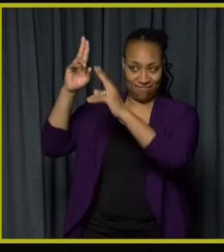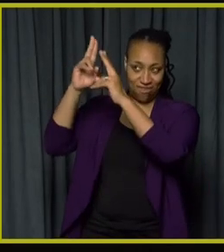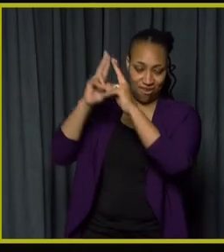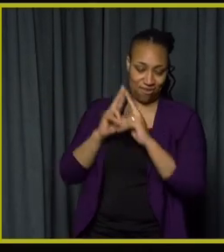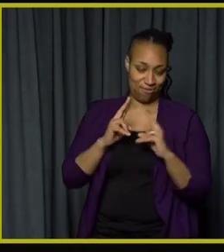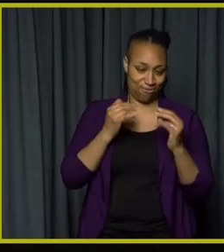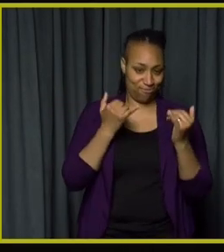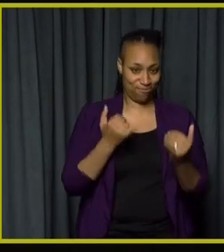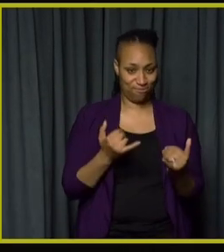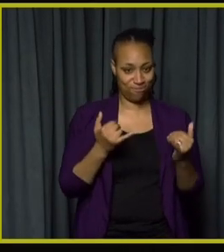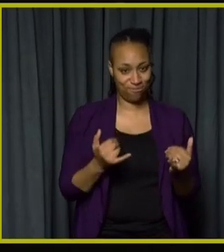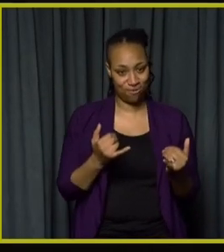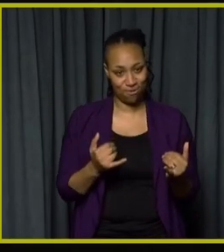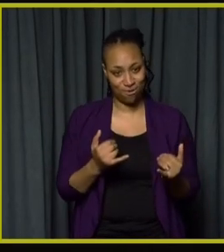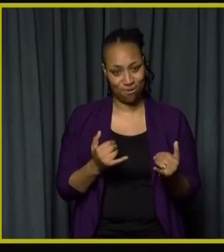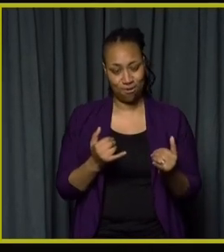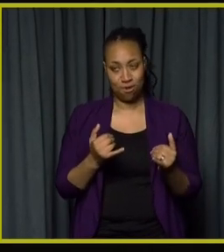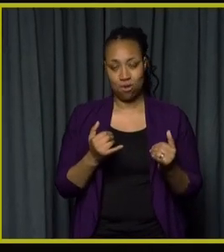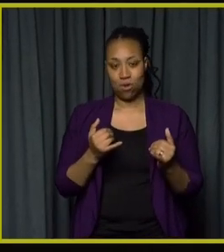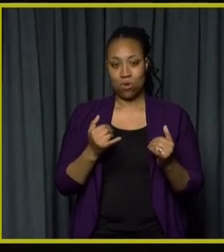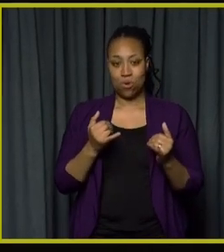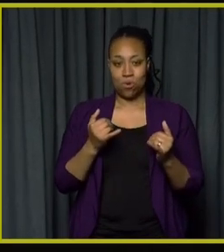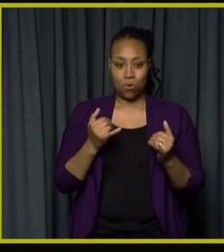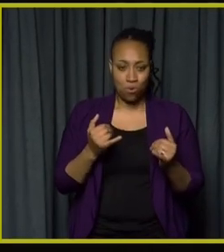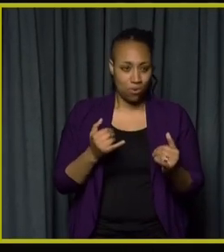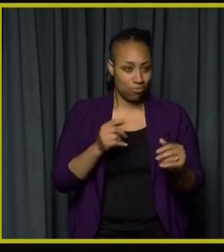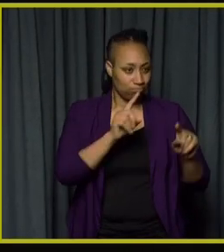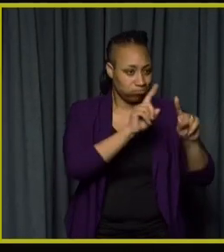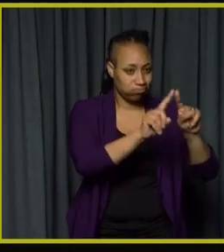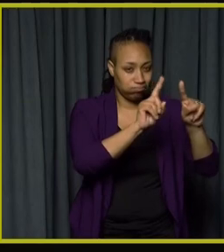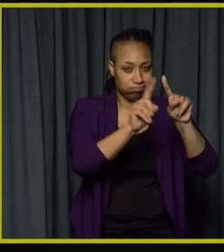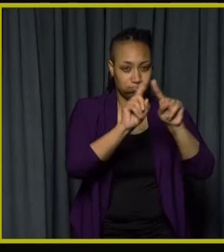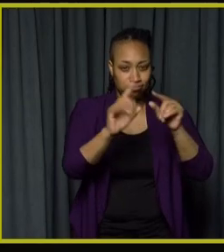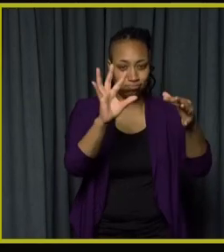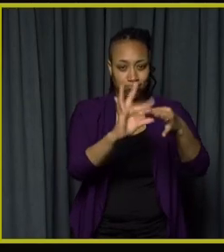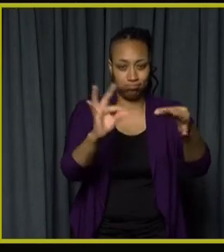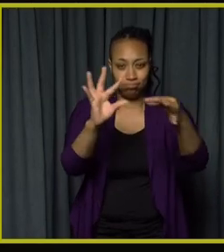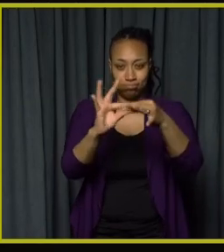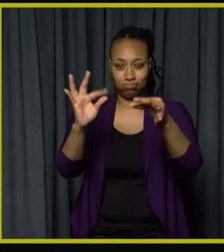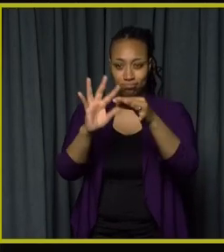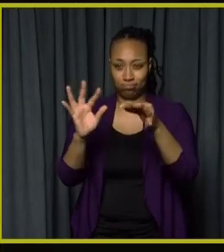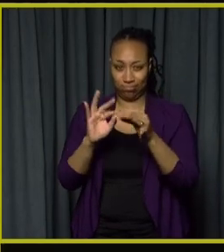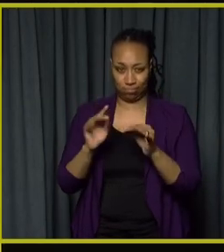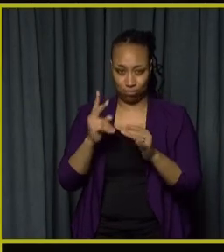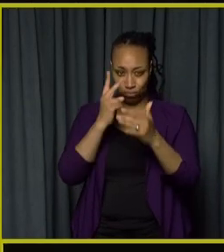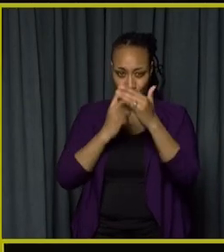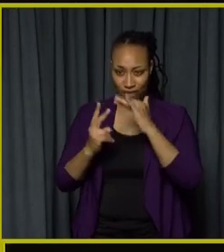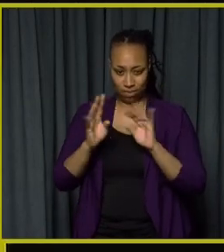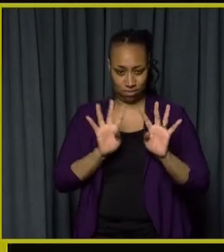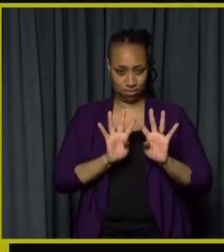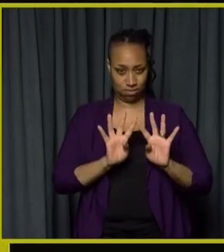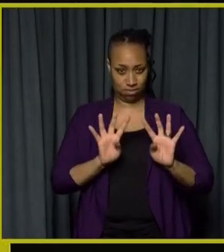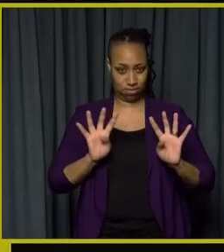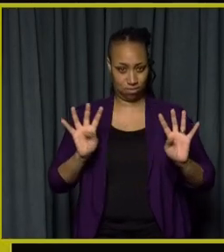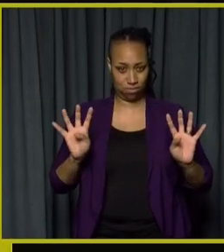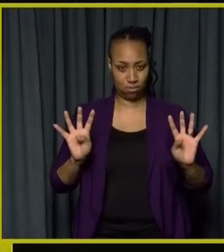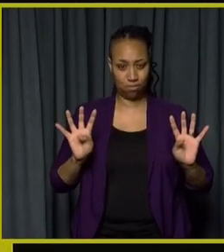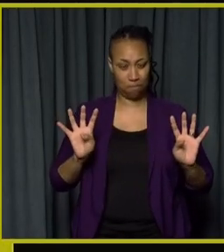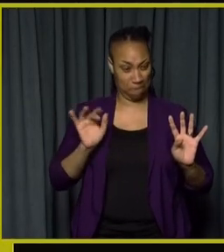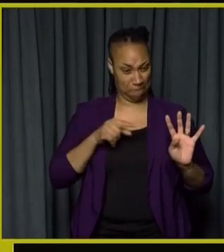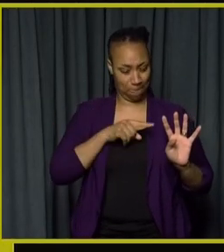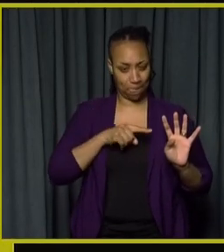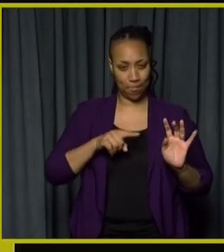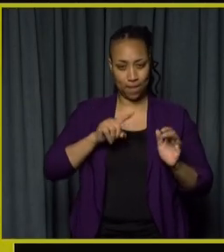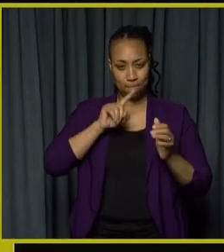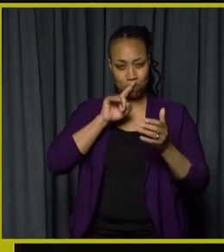You have heard from the prophets and the people on the front lines. We promise that this stage would be built so